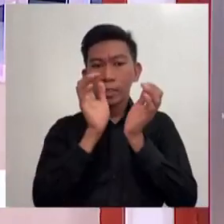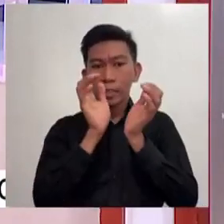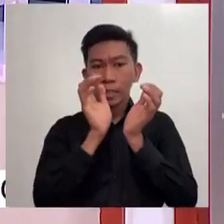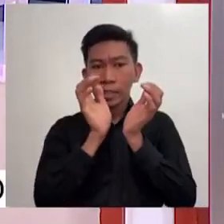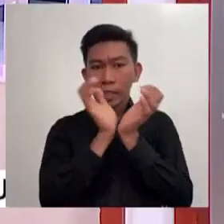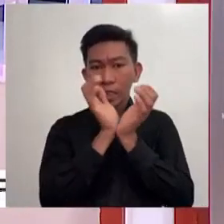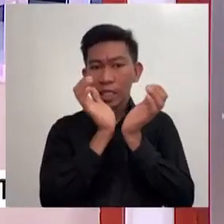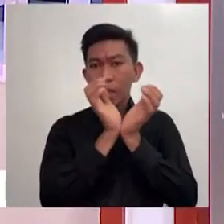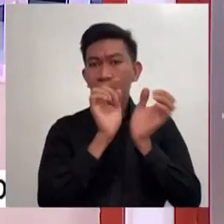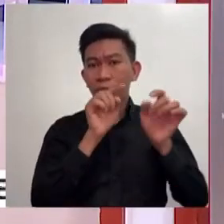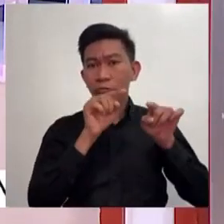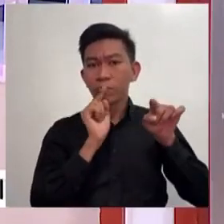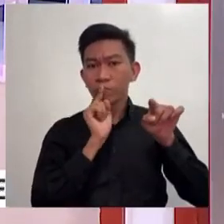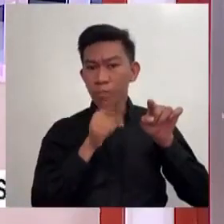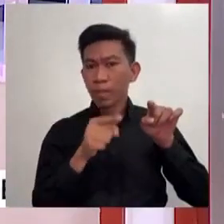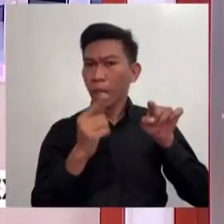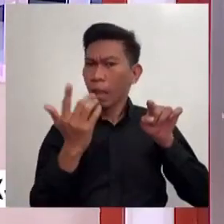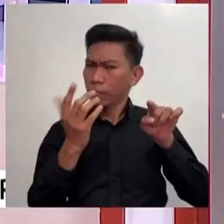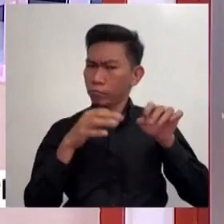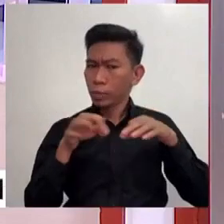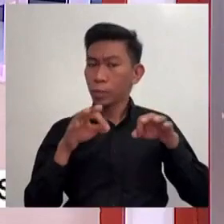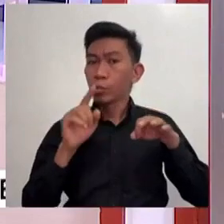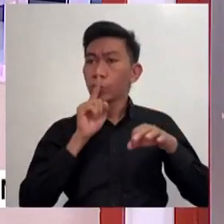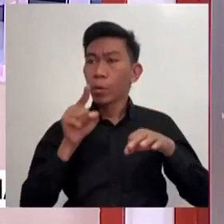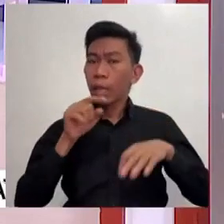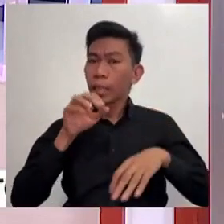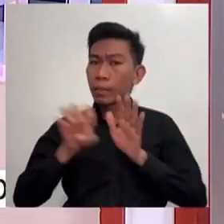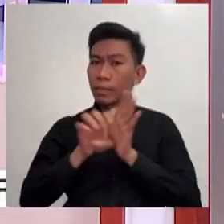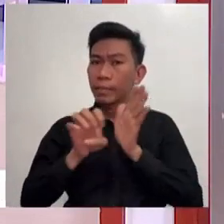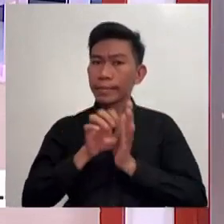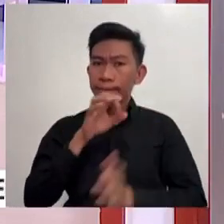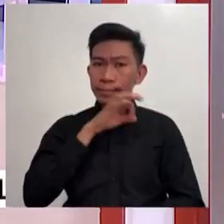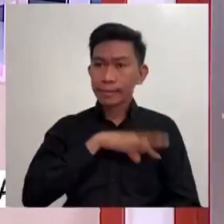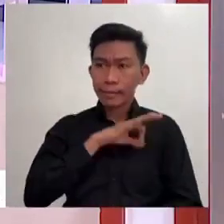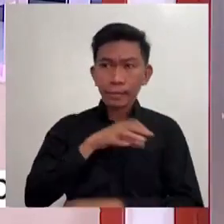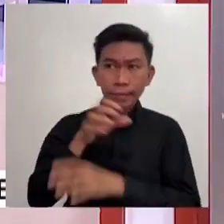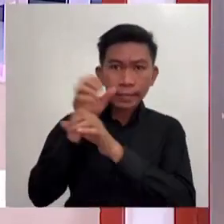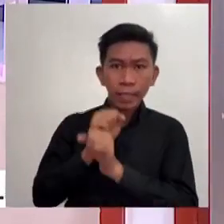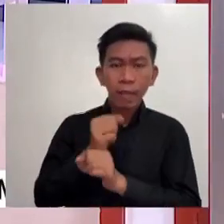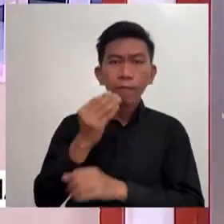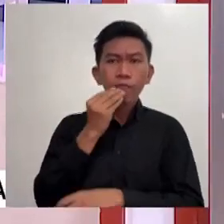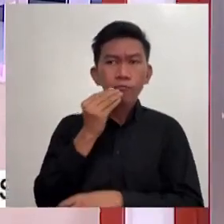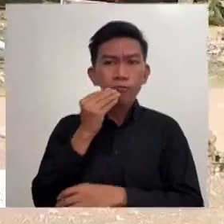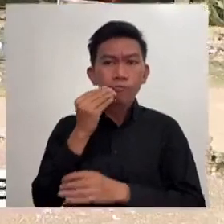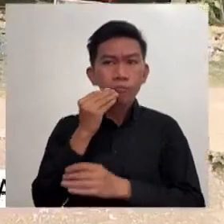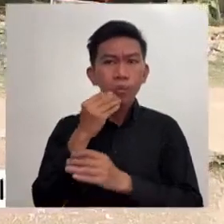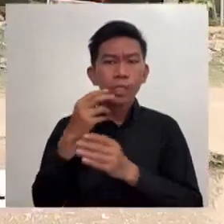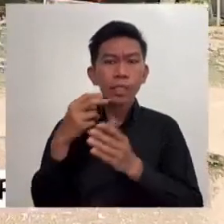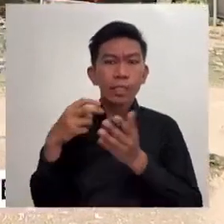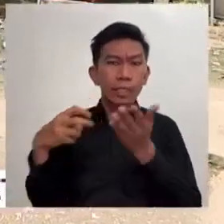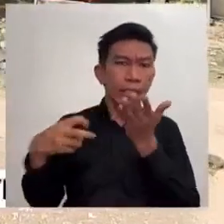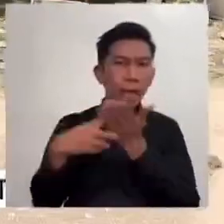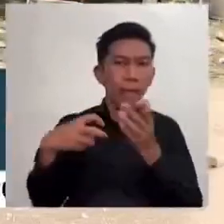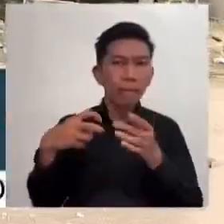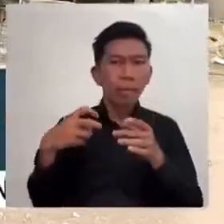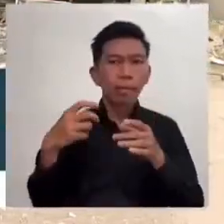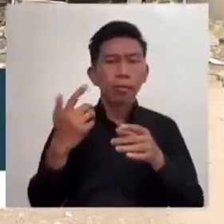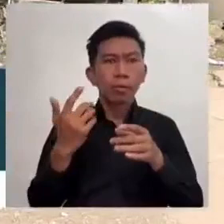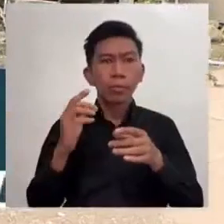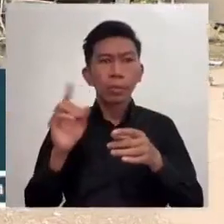one of the requirements for beneficiaries of the food stamp program. The DSWD says the requirement to join